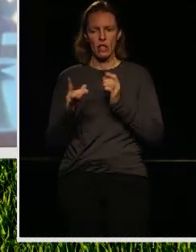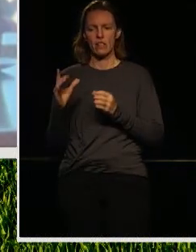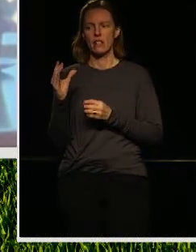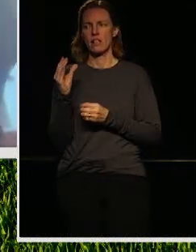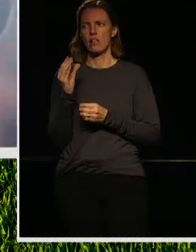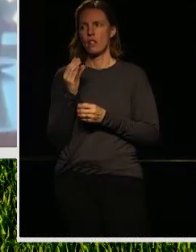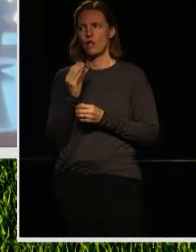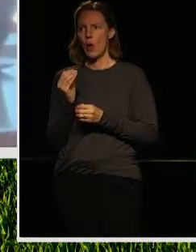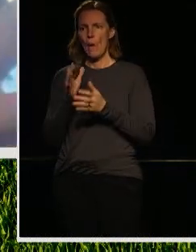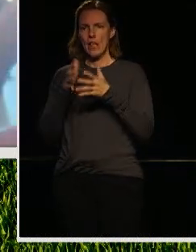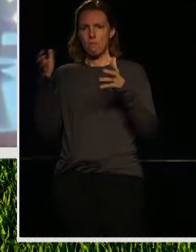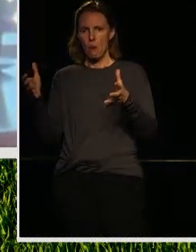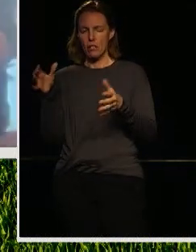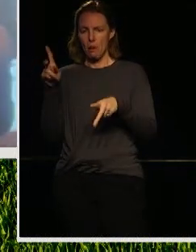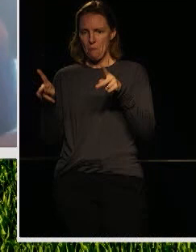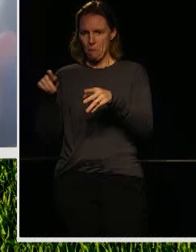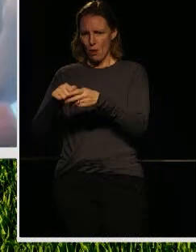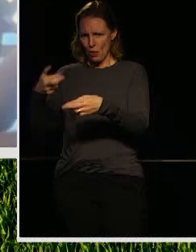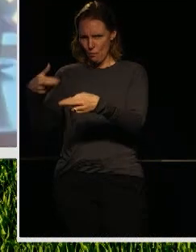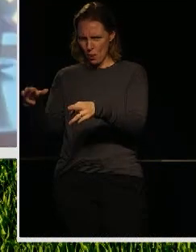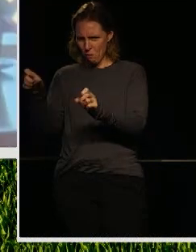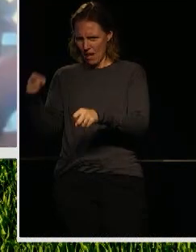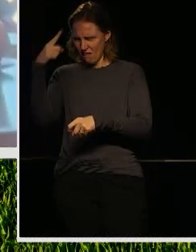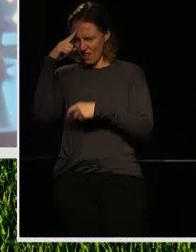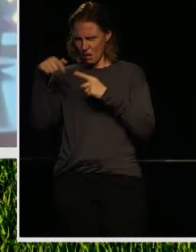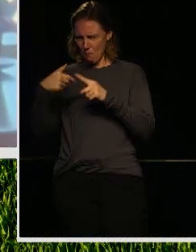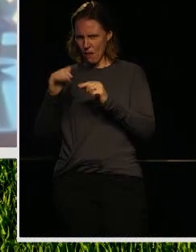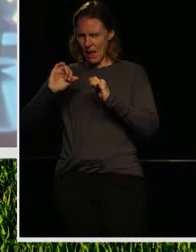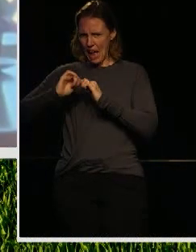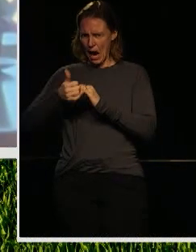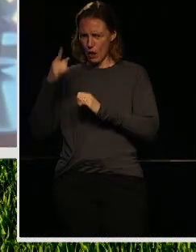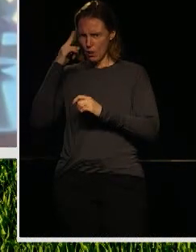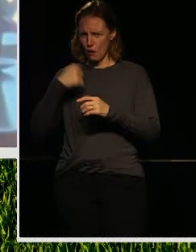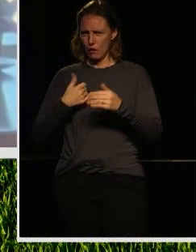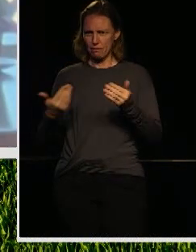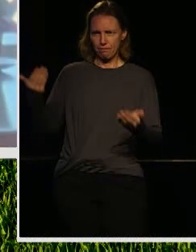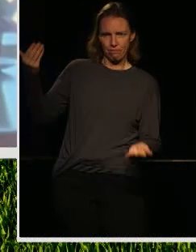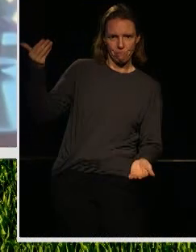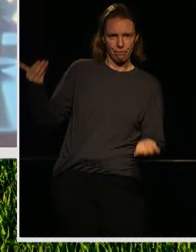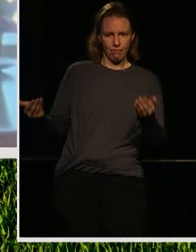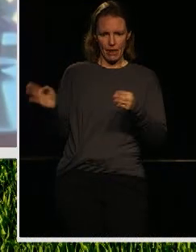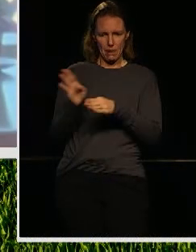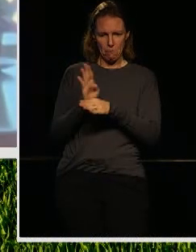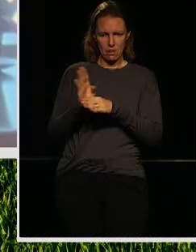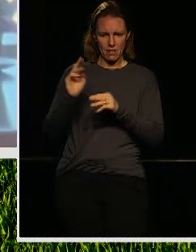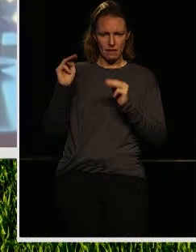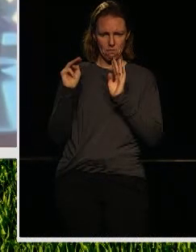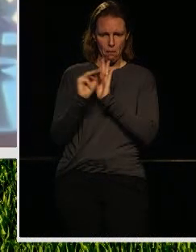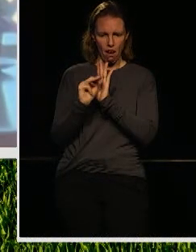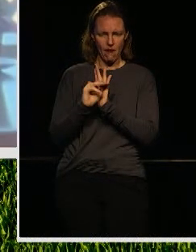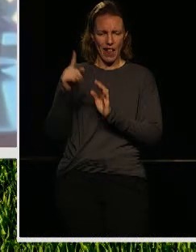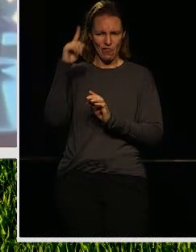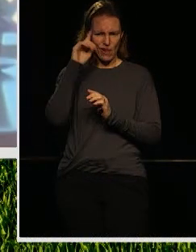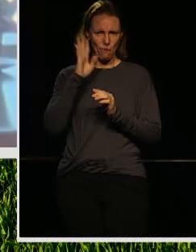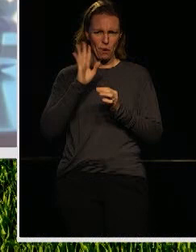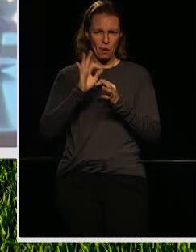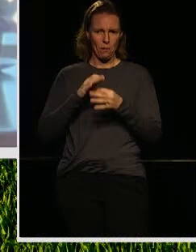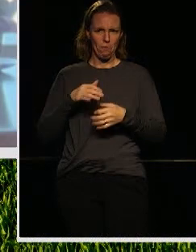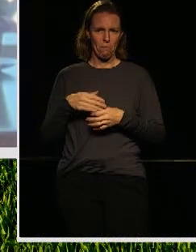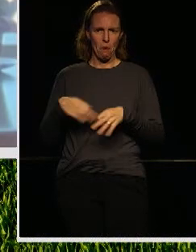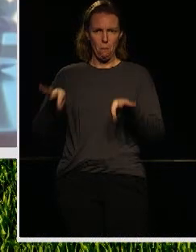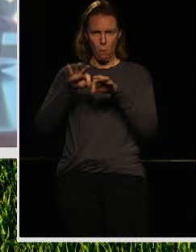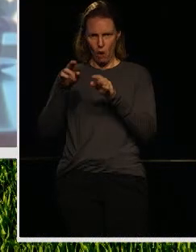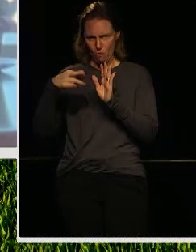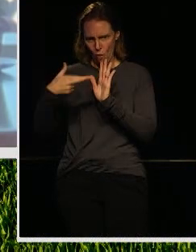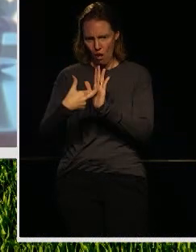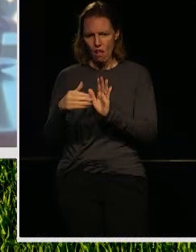as folks in the room to think about how do we innovate the business model, again, going back to the point, I think will play an important role. And